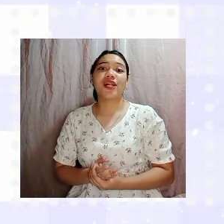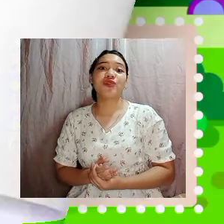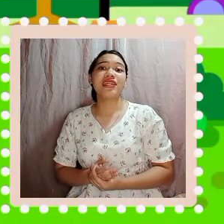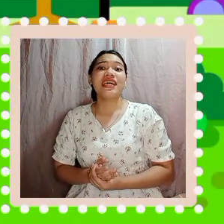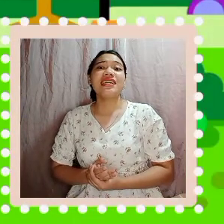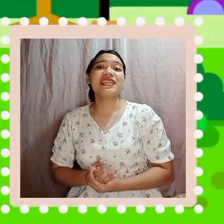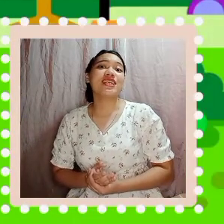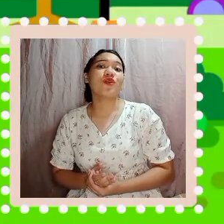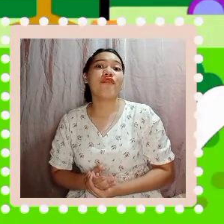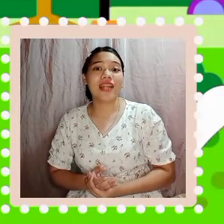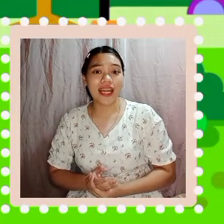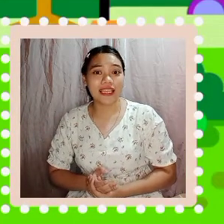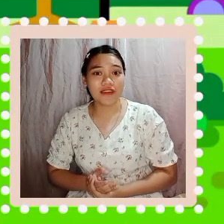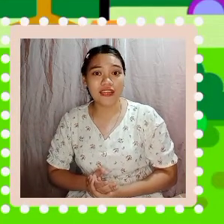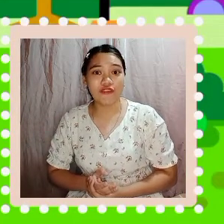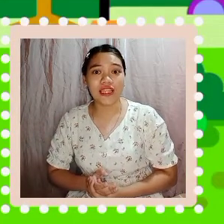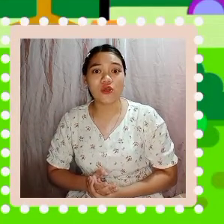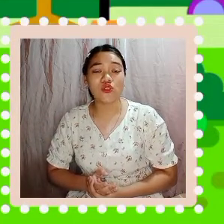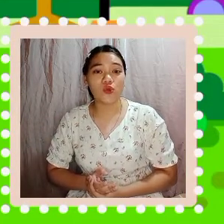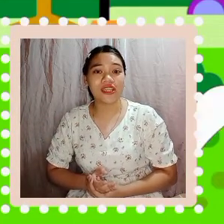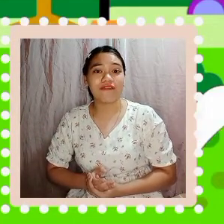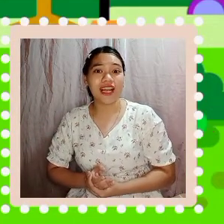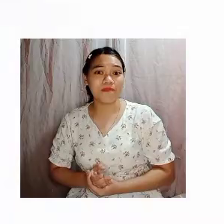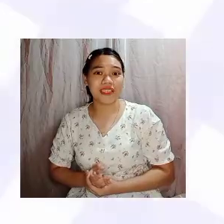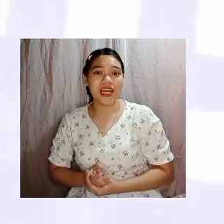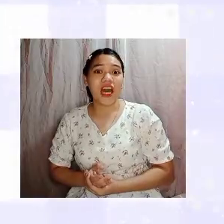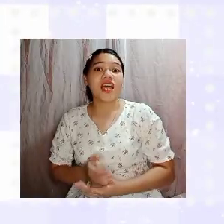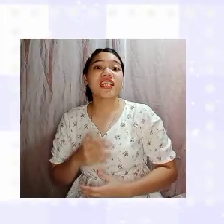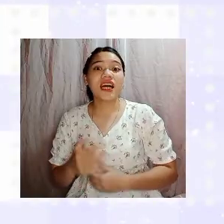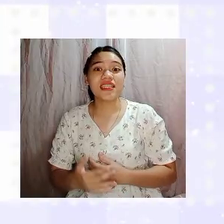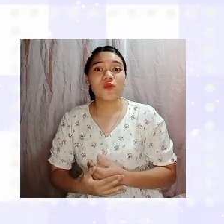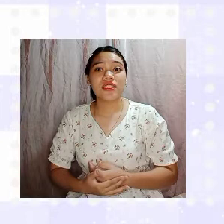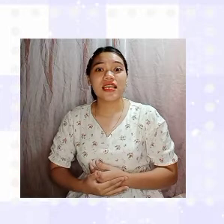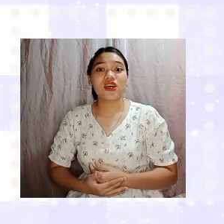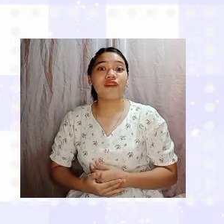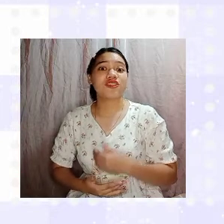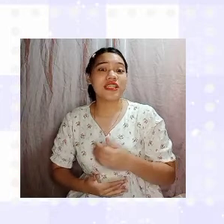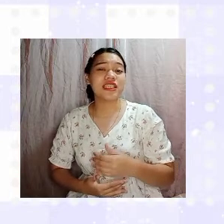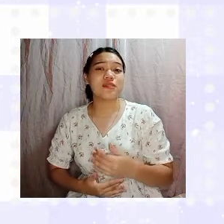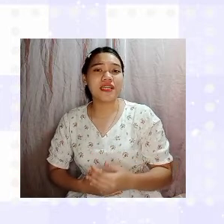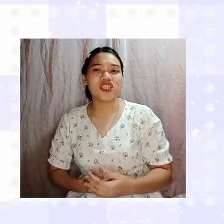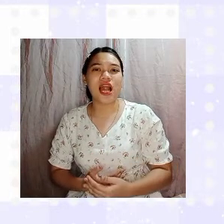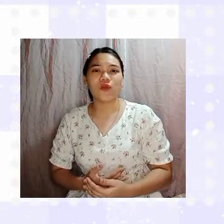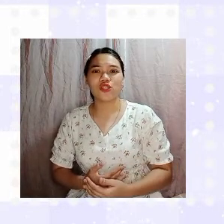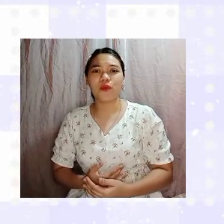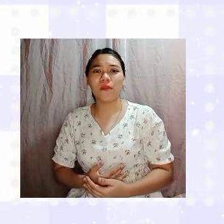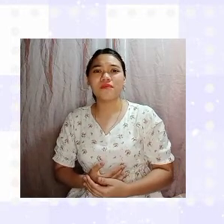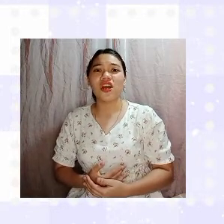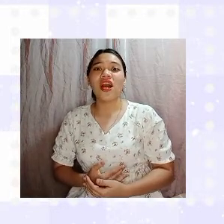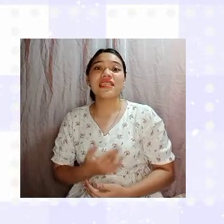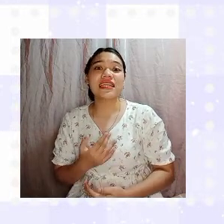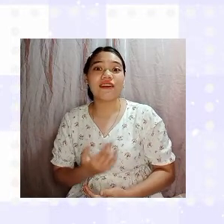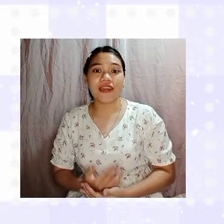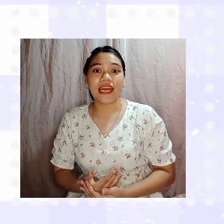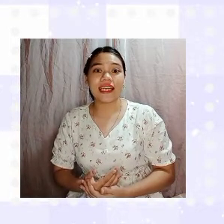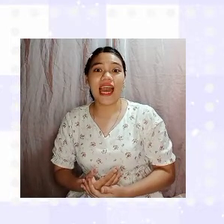in childhood is said to have a negative influence on social development. The consequences of untreated speech-language problems